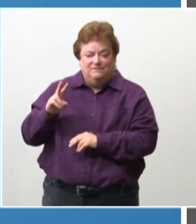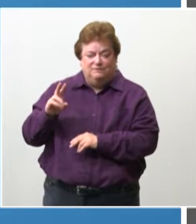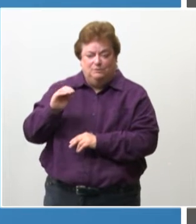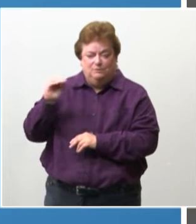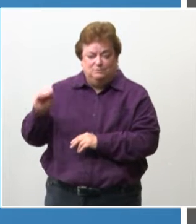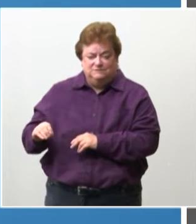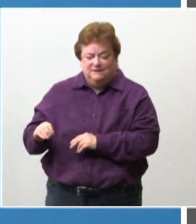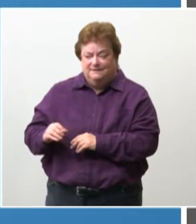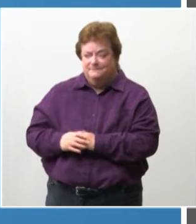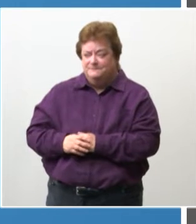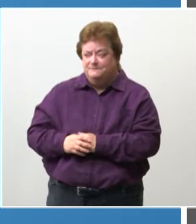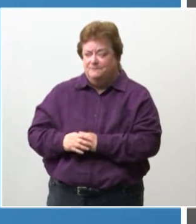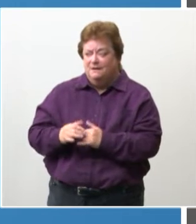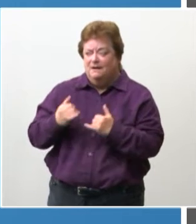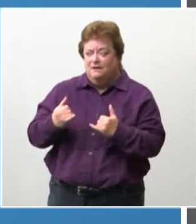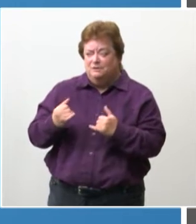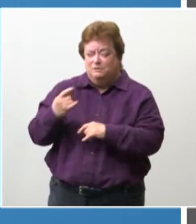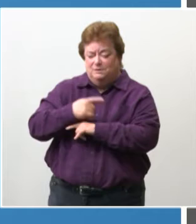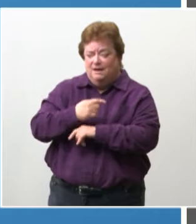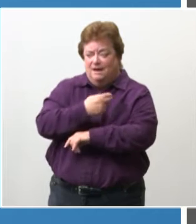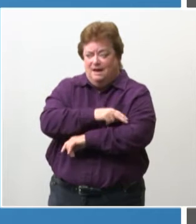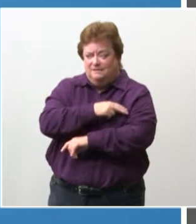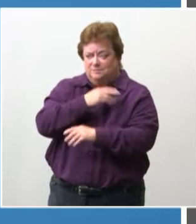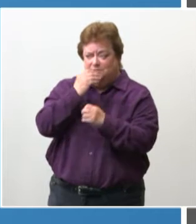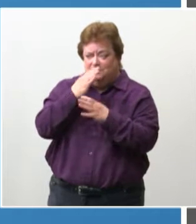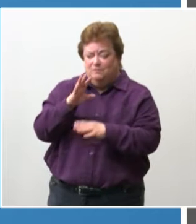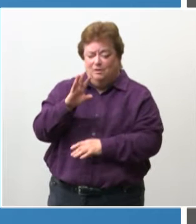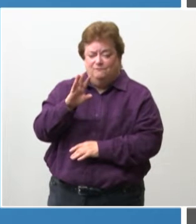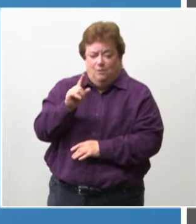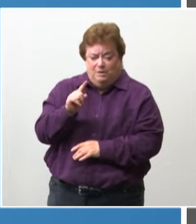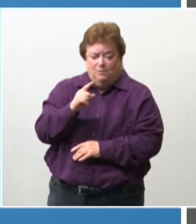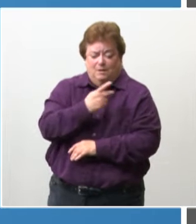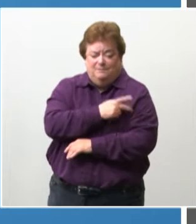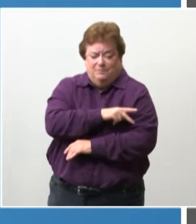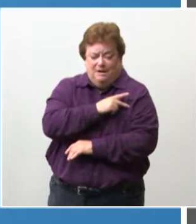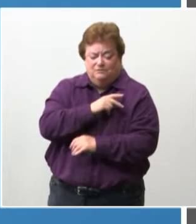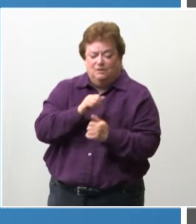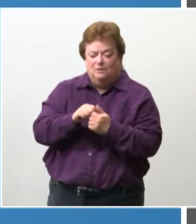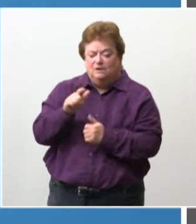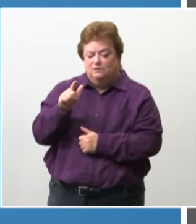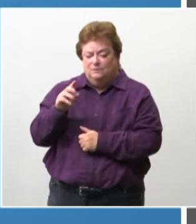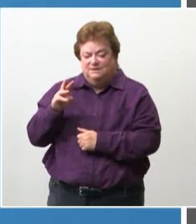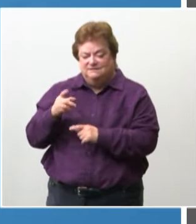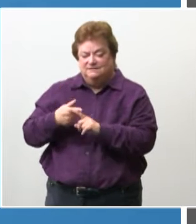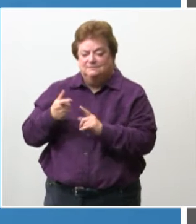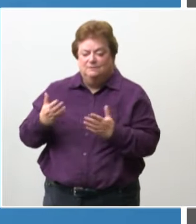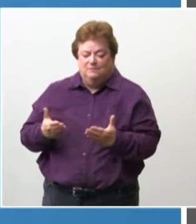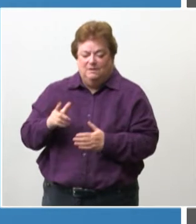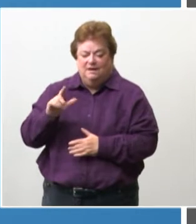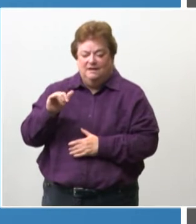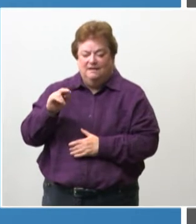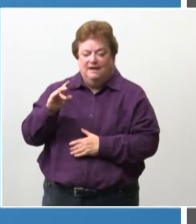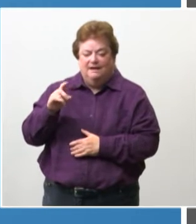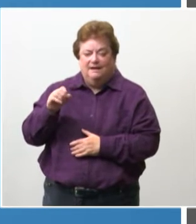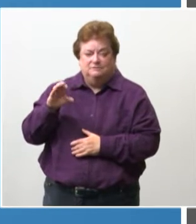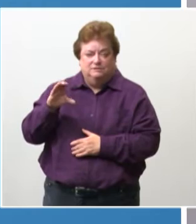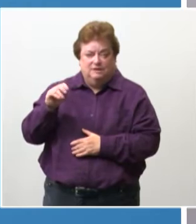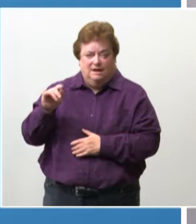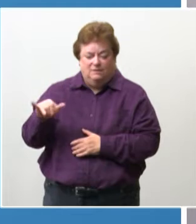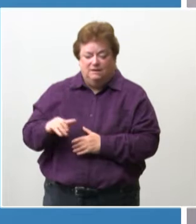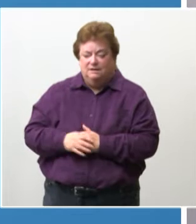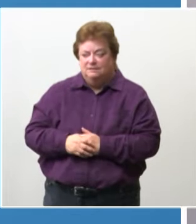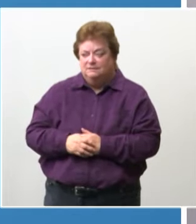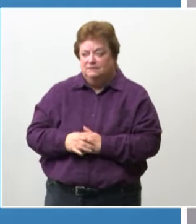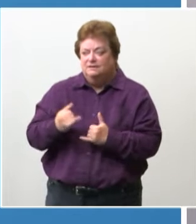62%. Today, the hospitals are reporting 41 patients, with 26 from Lancaster County.